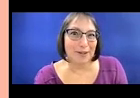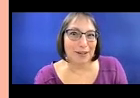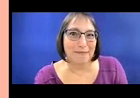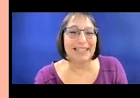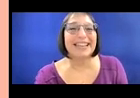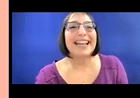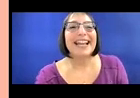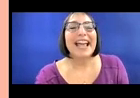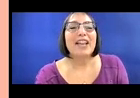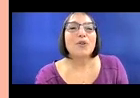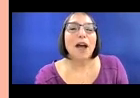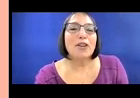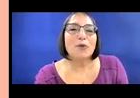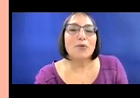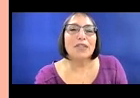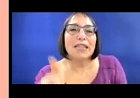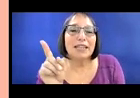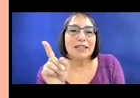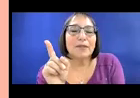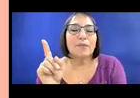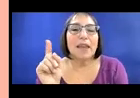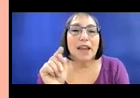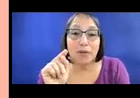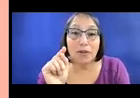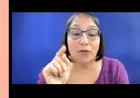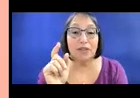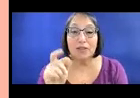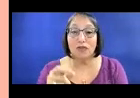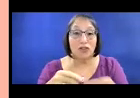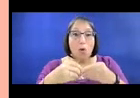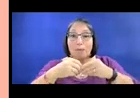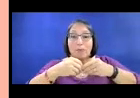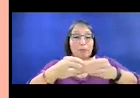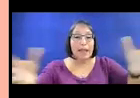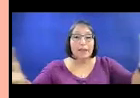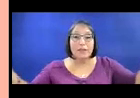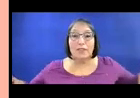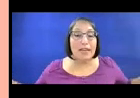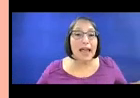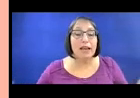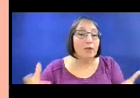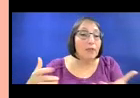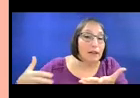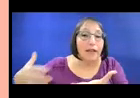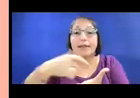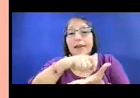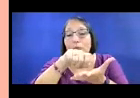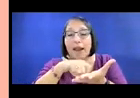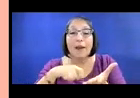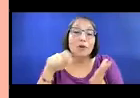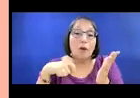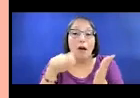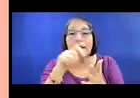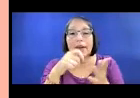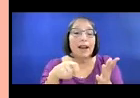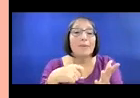questions and comments. So I use this, and I used to do this as just a quick paper and pencil, send it out, you know, and then collect it and write, I